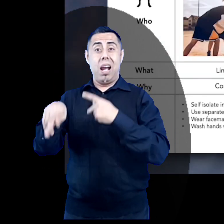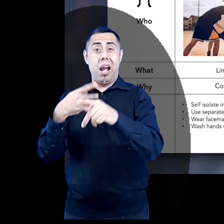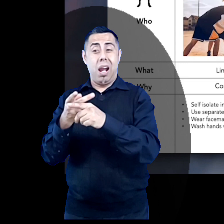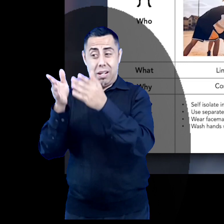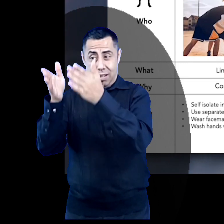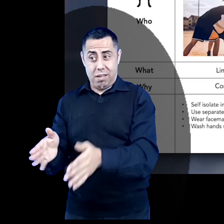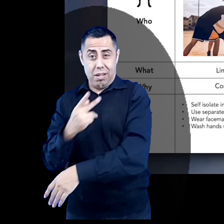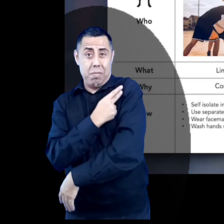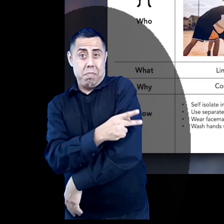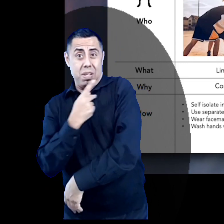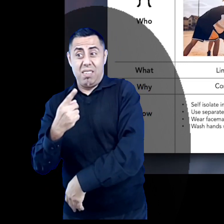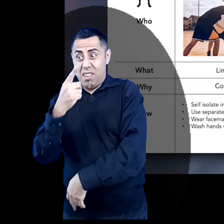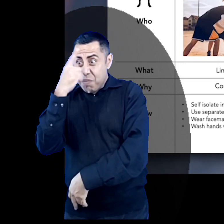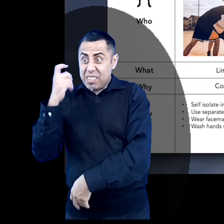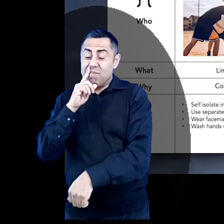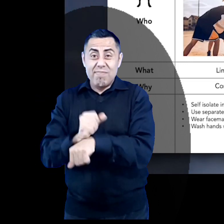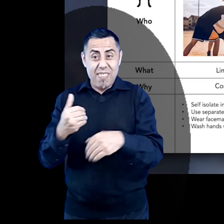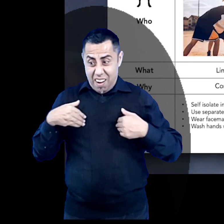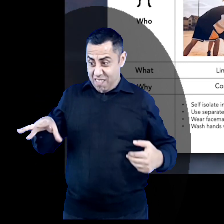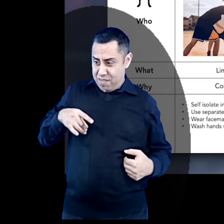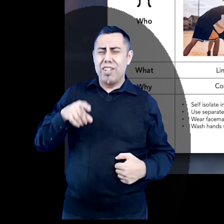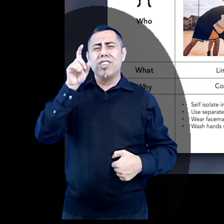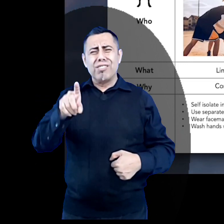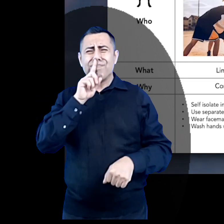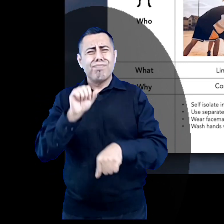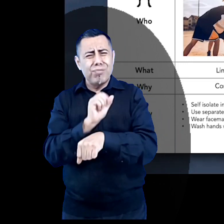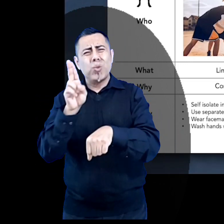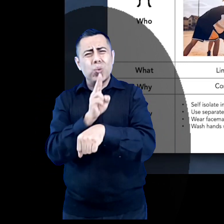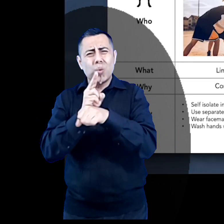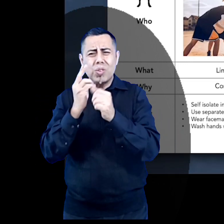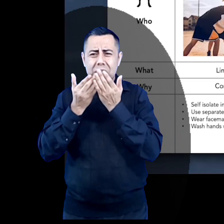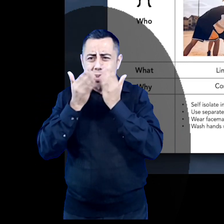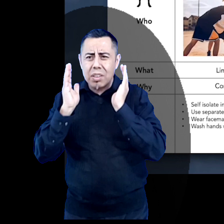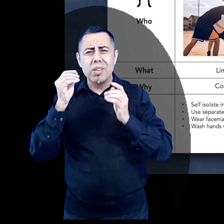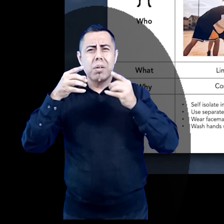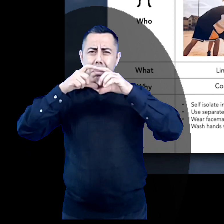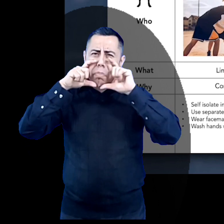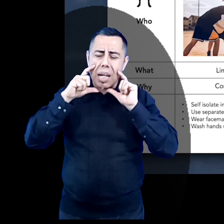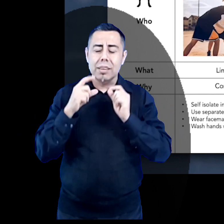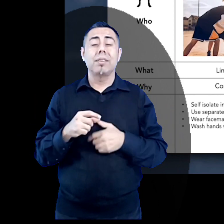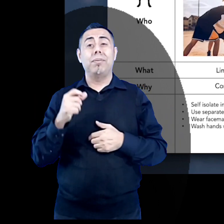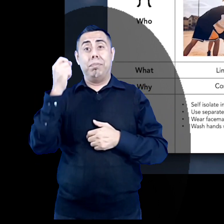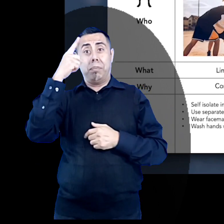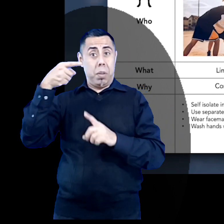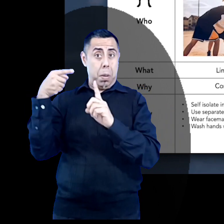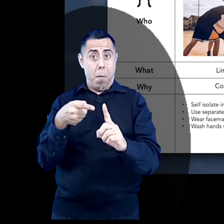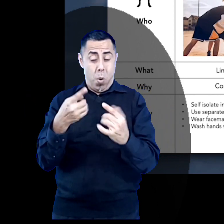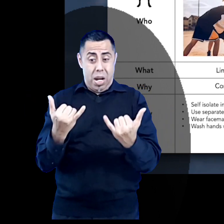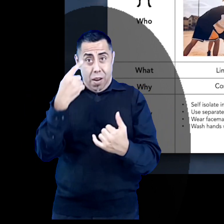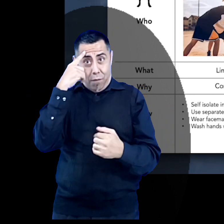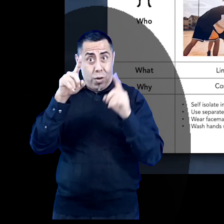truly be with face masks. So the purpose of testing now is to identify these patients who